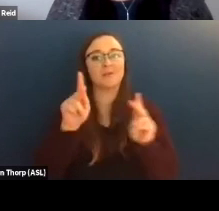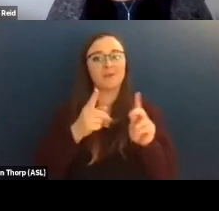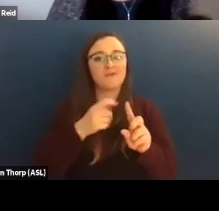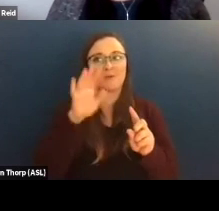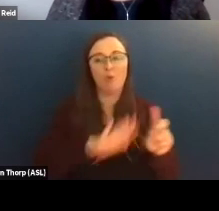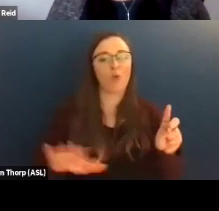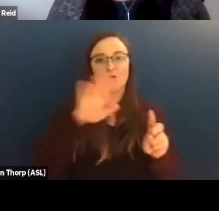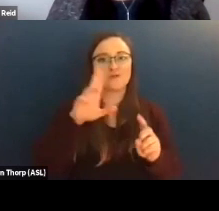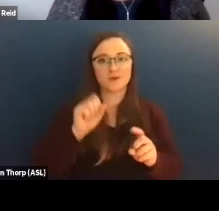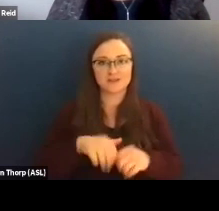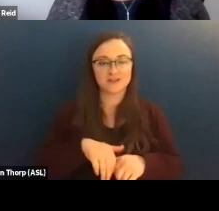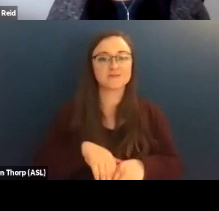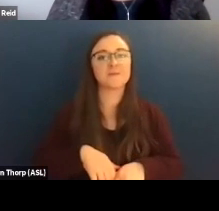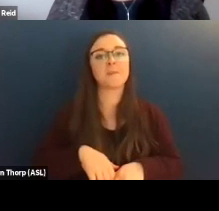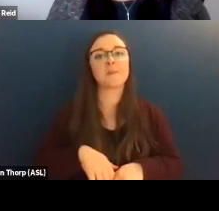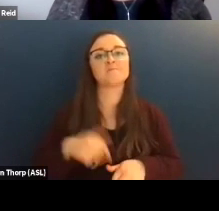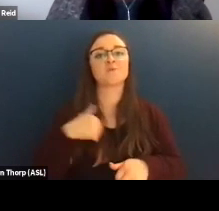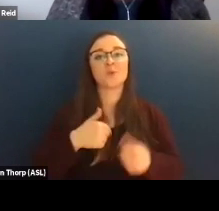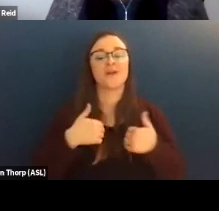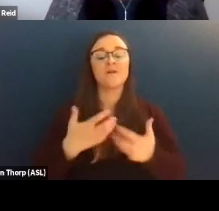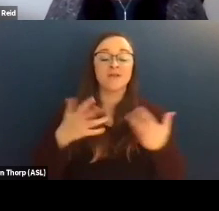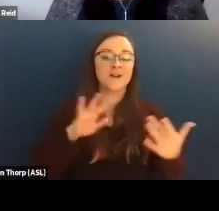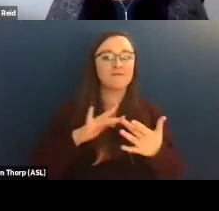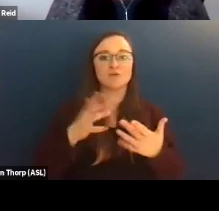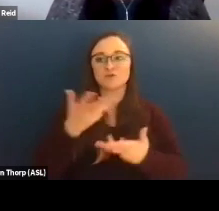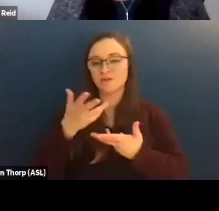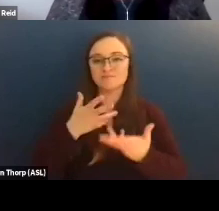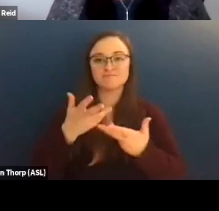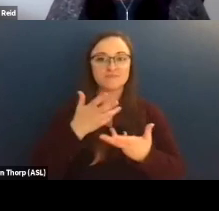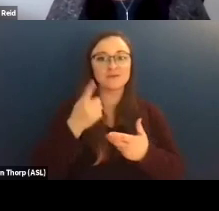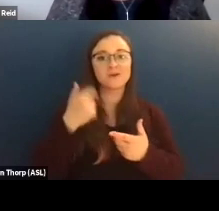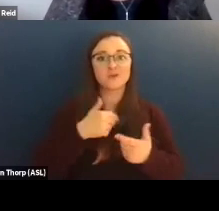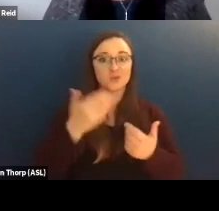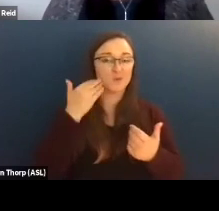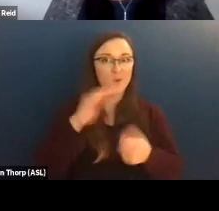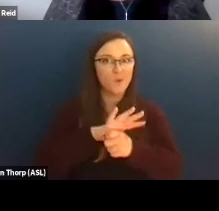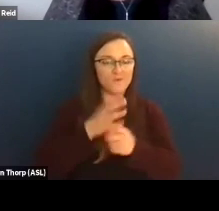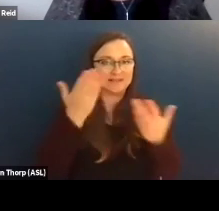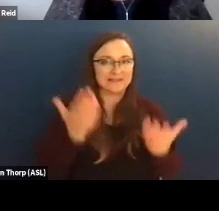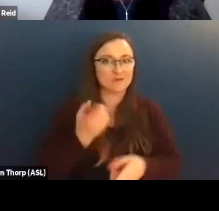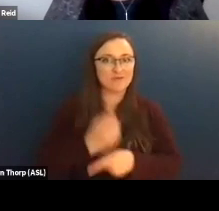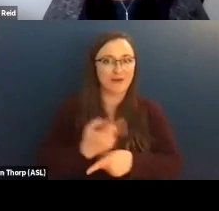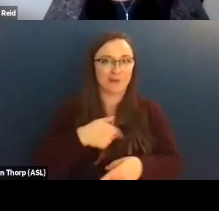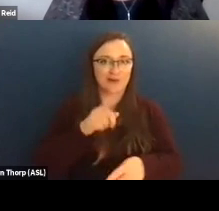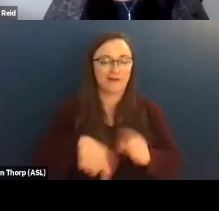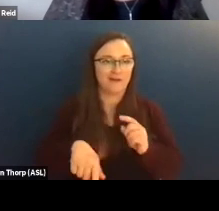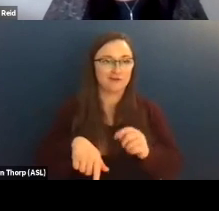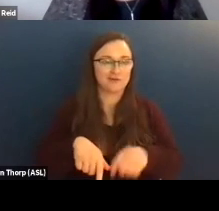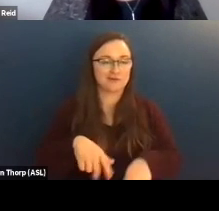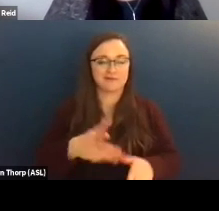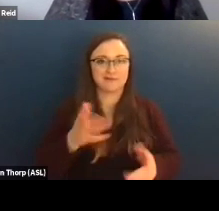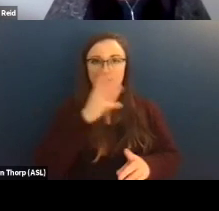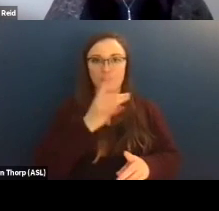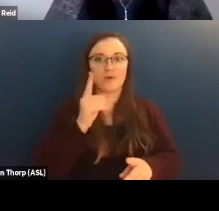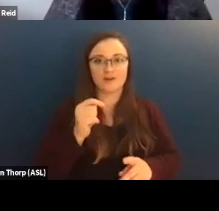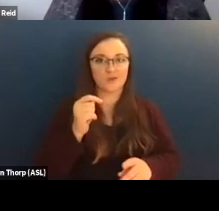over. We have lots of virtual engagement because we are aware COVID is a thing. Like, we can't make it go away. This is what we are